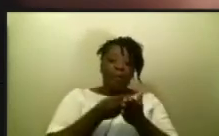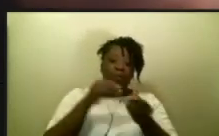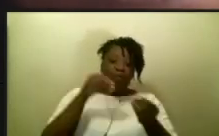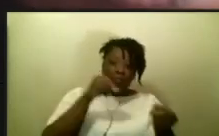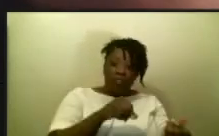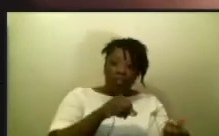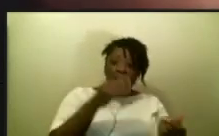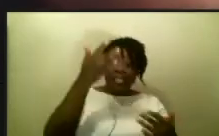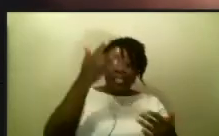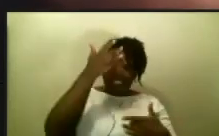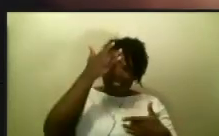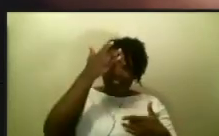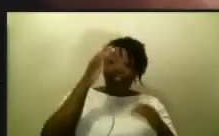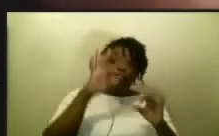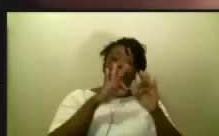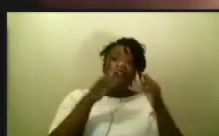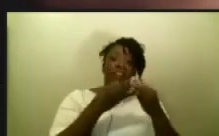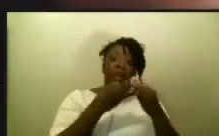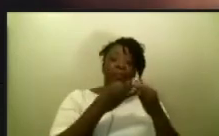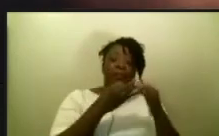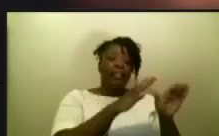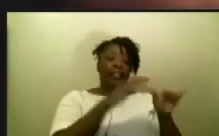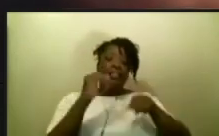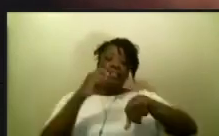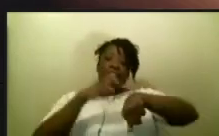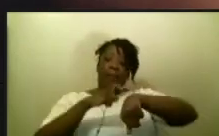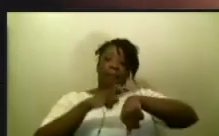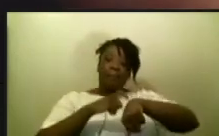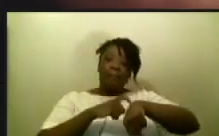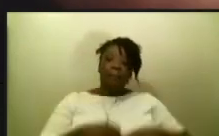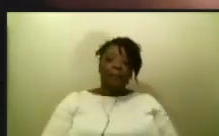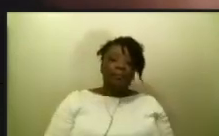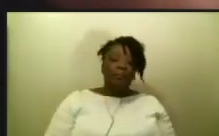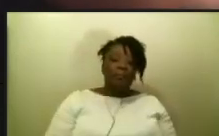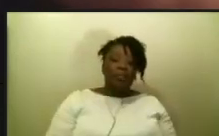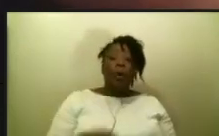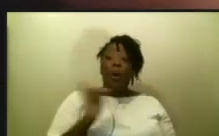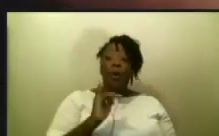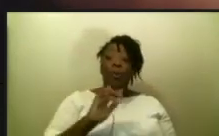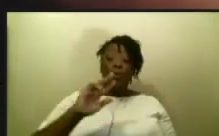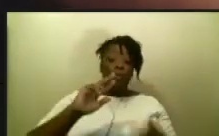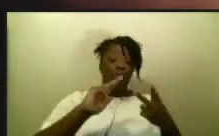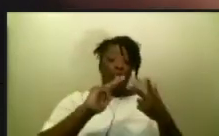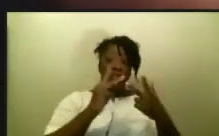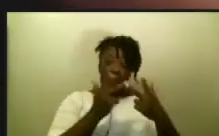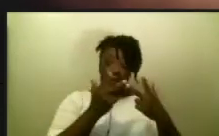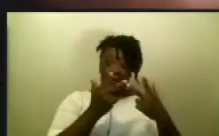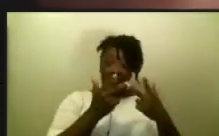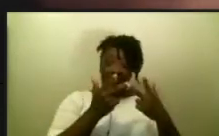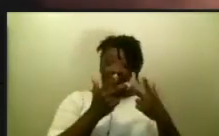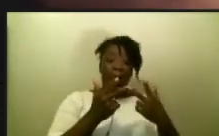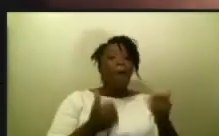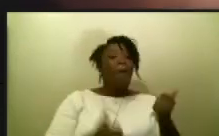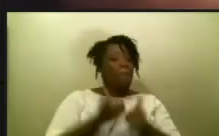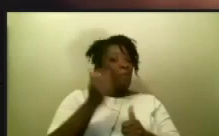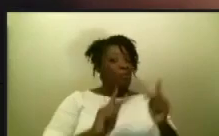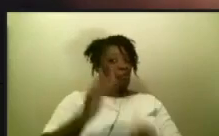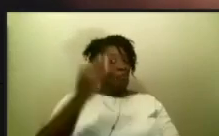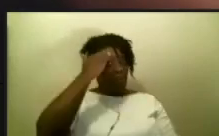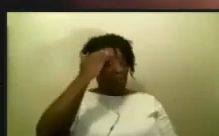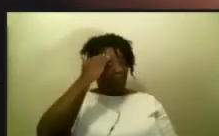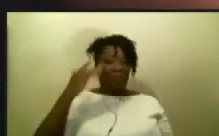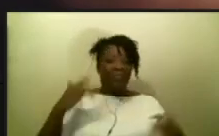and family leave for employees. The third bill, which is the bill that most people know,